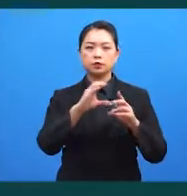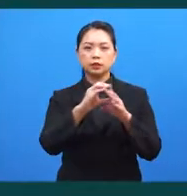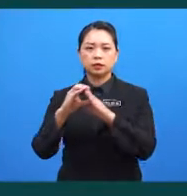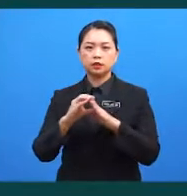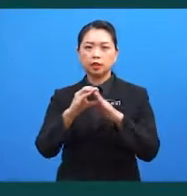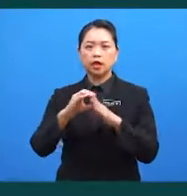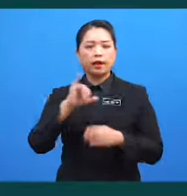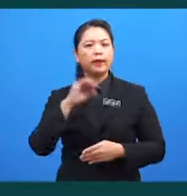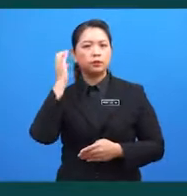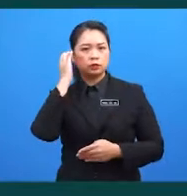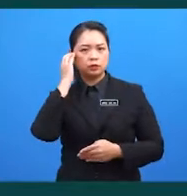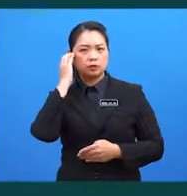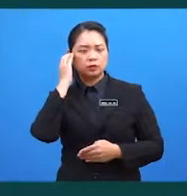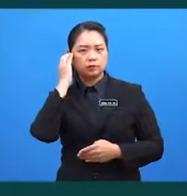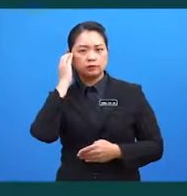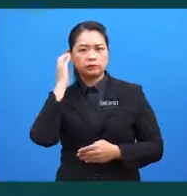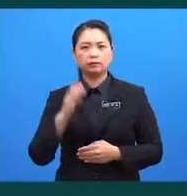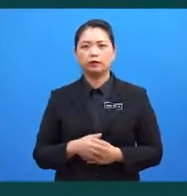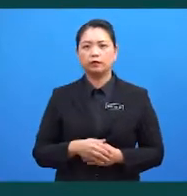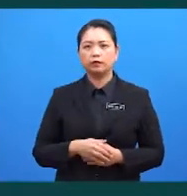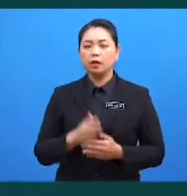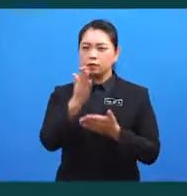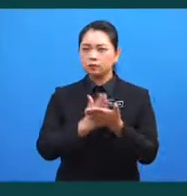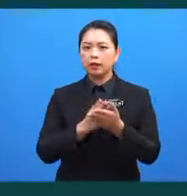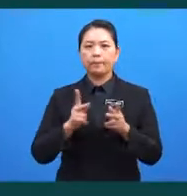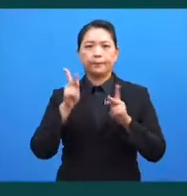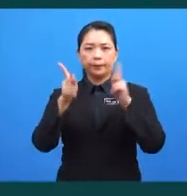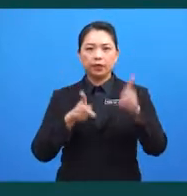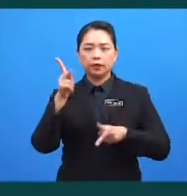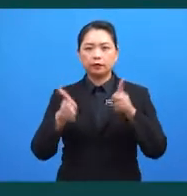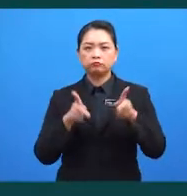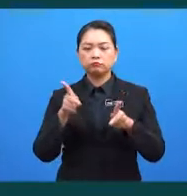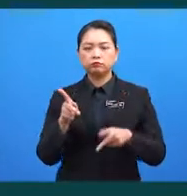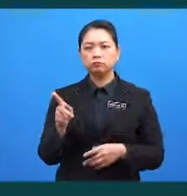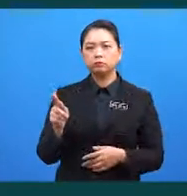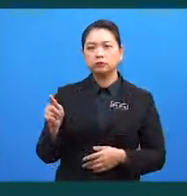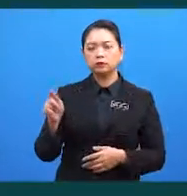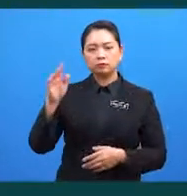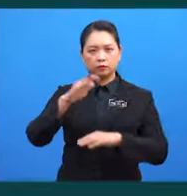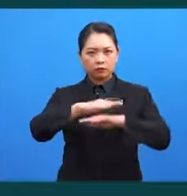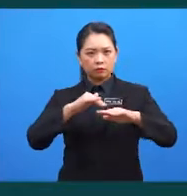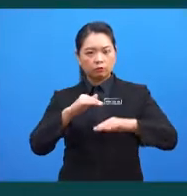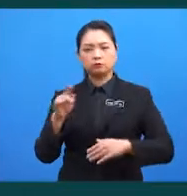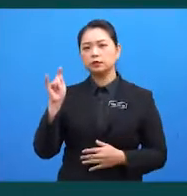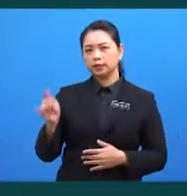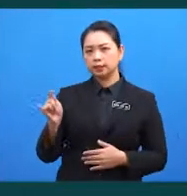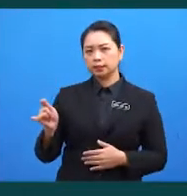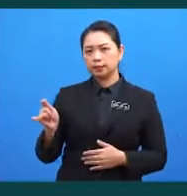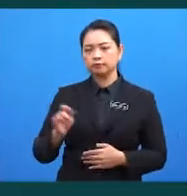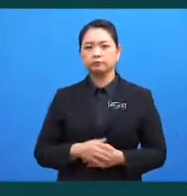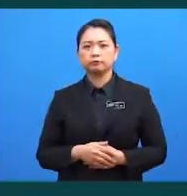I noticed or I realized how some people hail taxis. The way they call